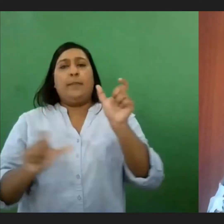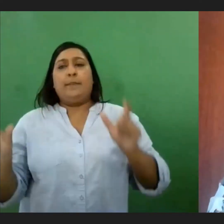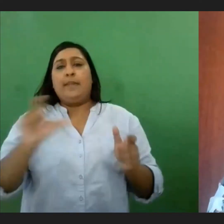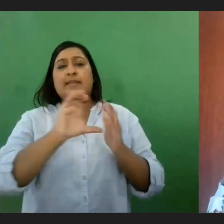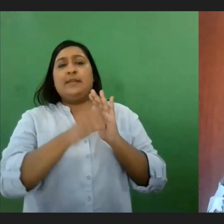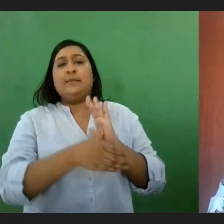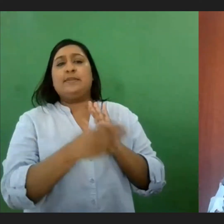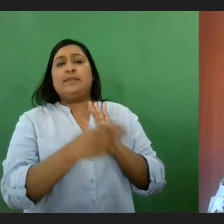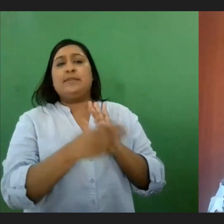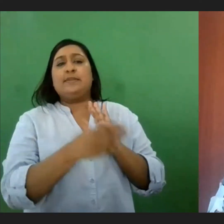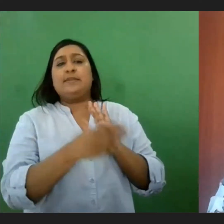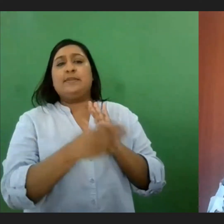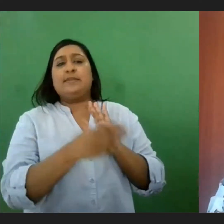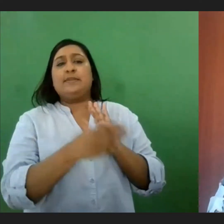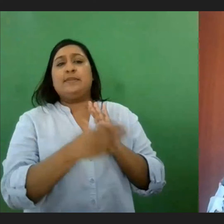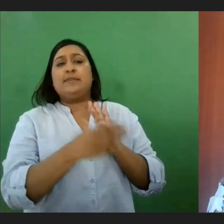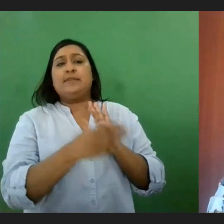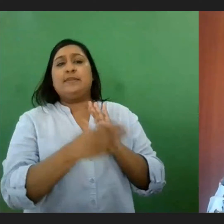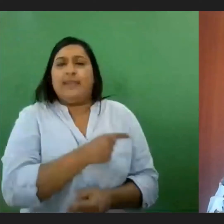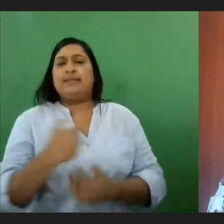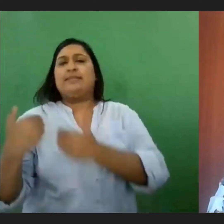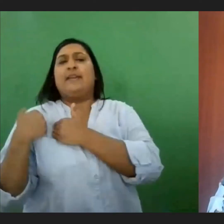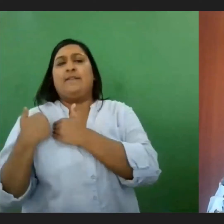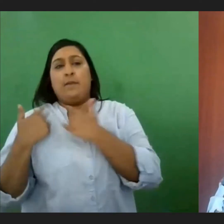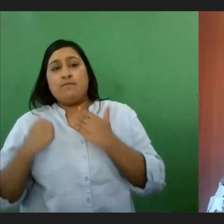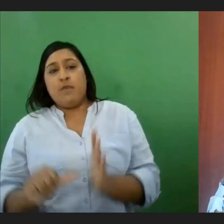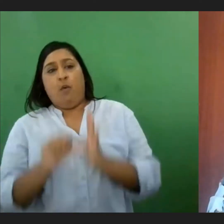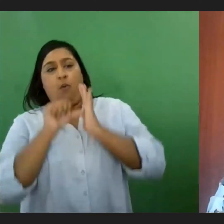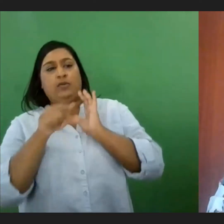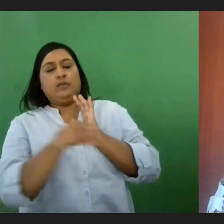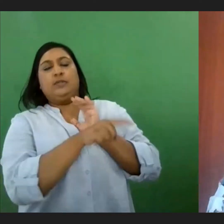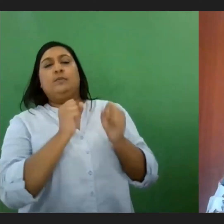safety and protection is prioritized,